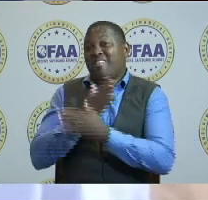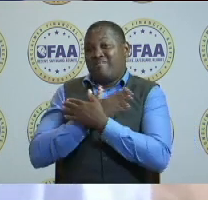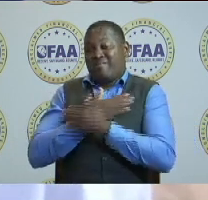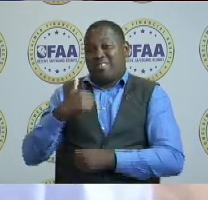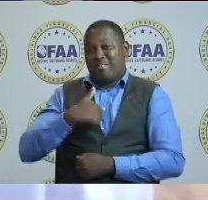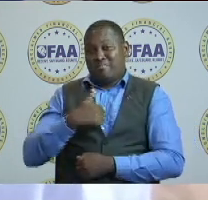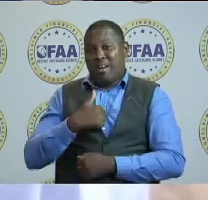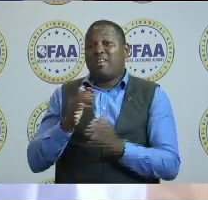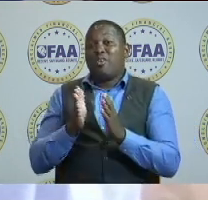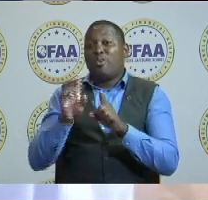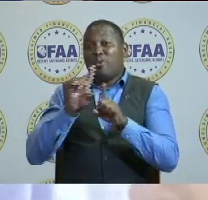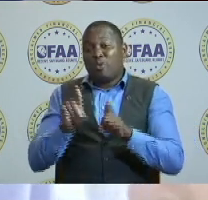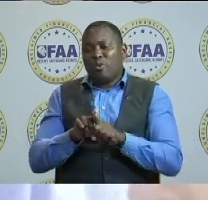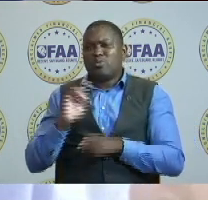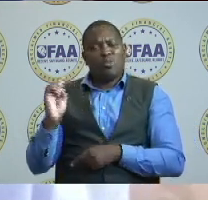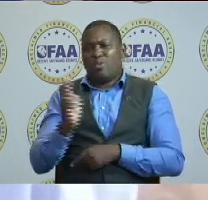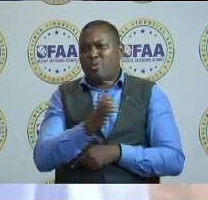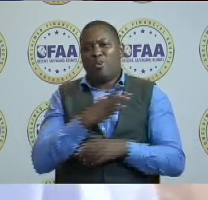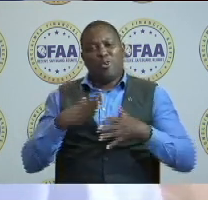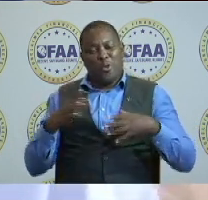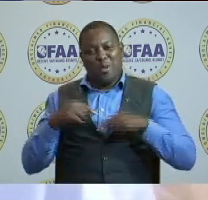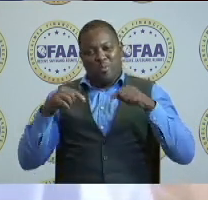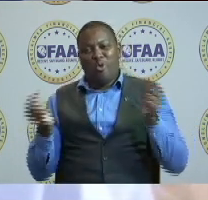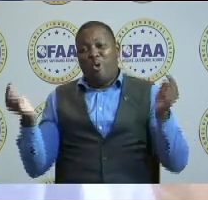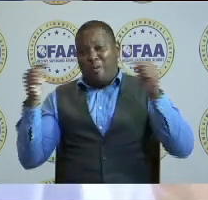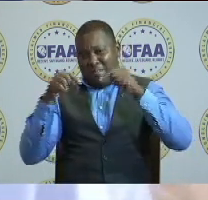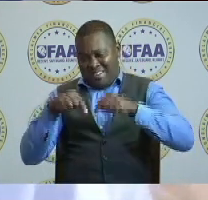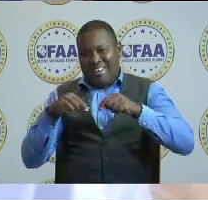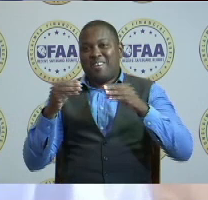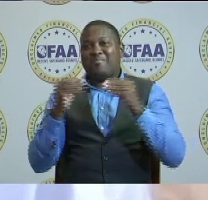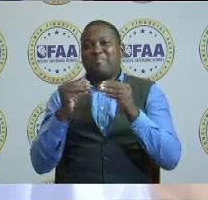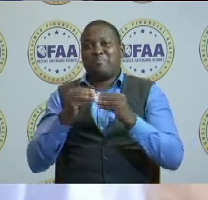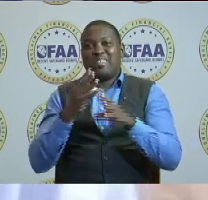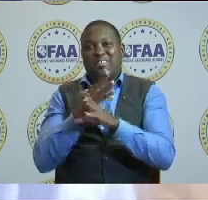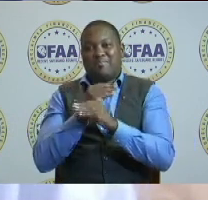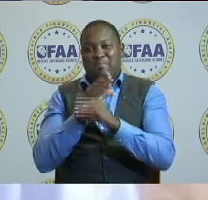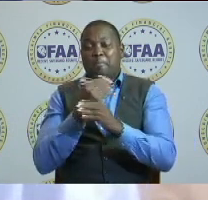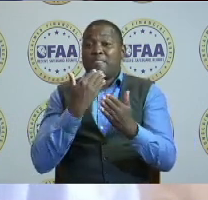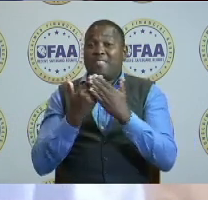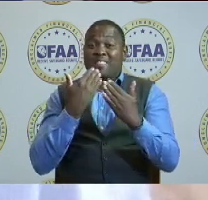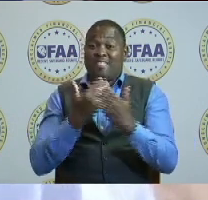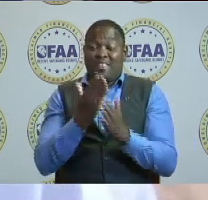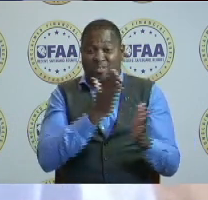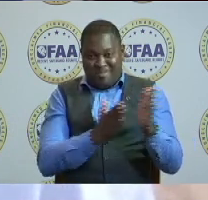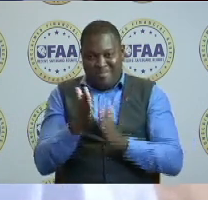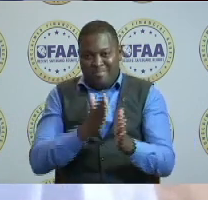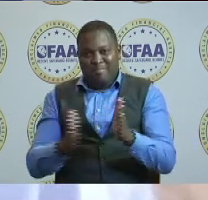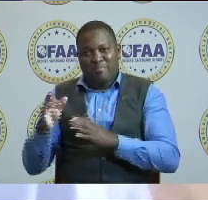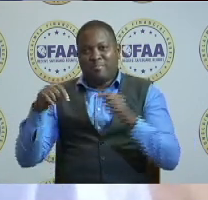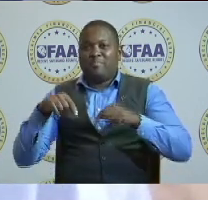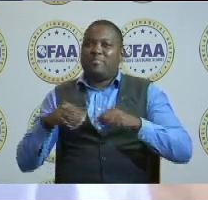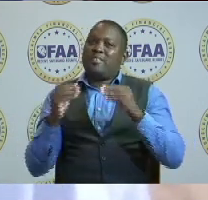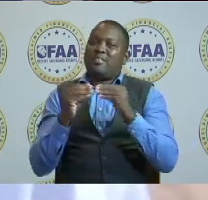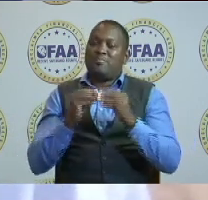and everybody else who is attending this webinar, I want to say thank you for organizing this webinar,